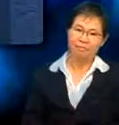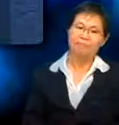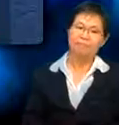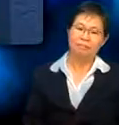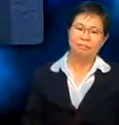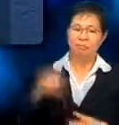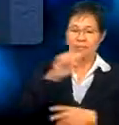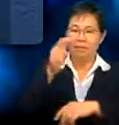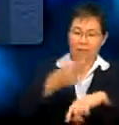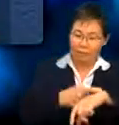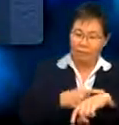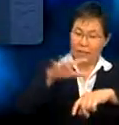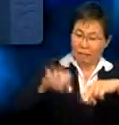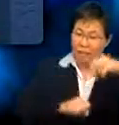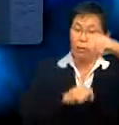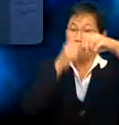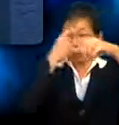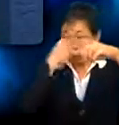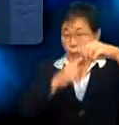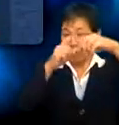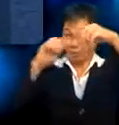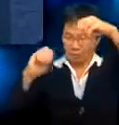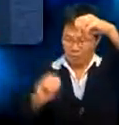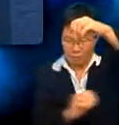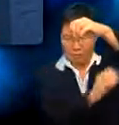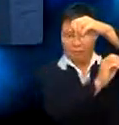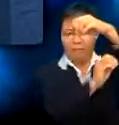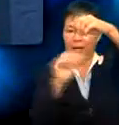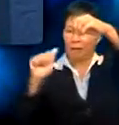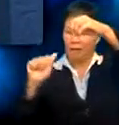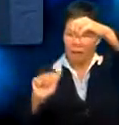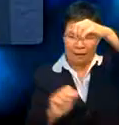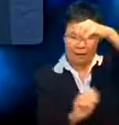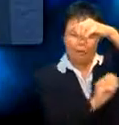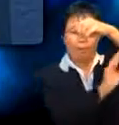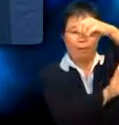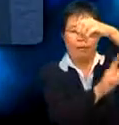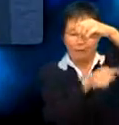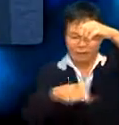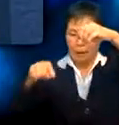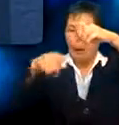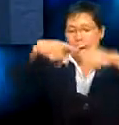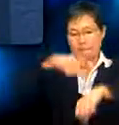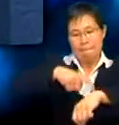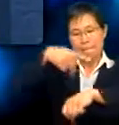The time taken for one oscillation is called a period.